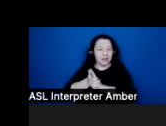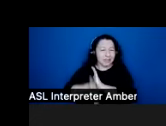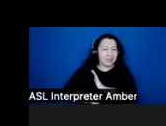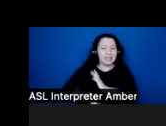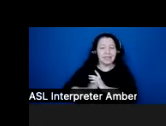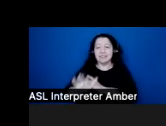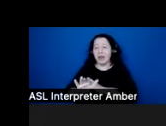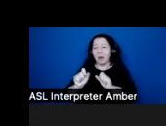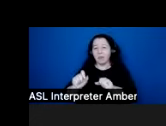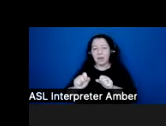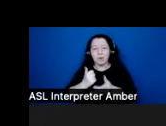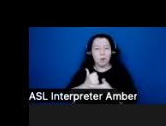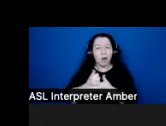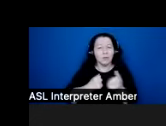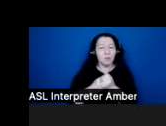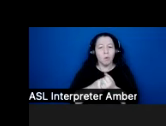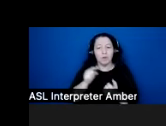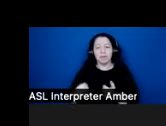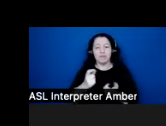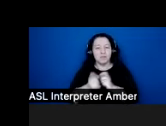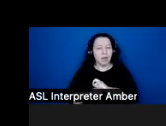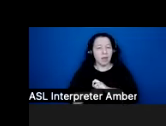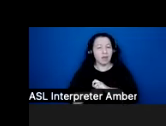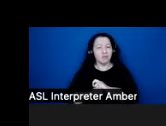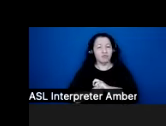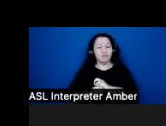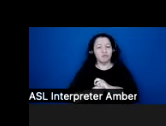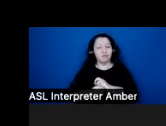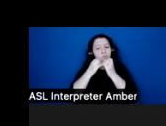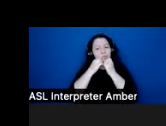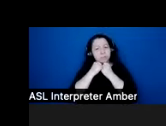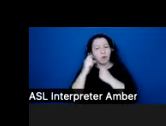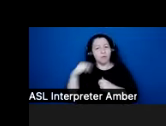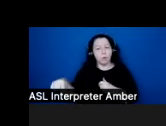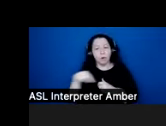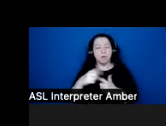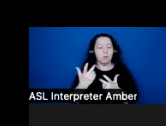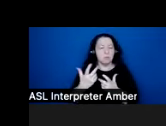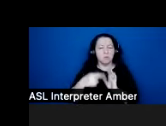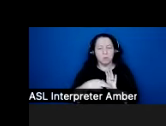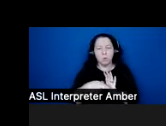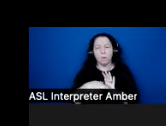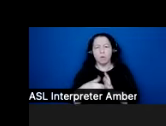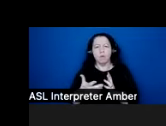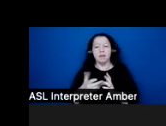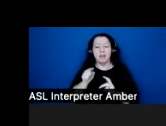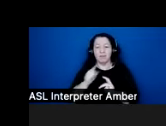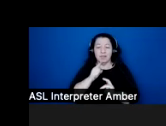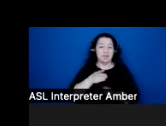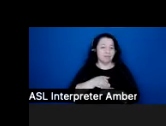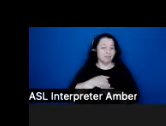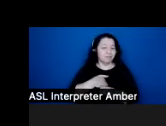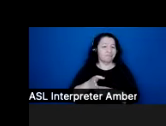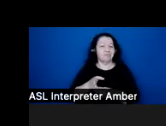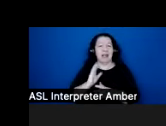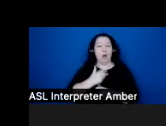right? Isn't this really what, is like sort of centered to our Indigenous